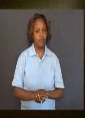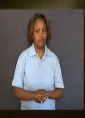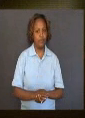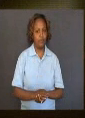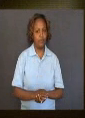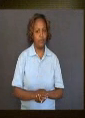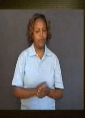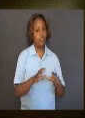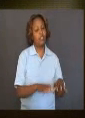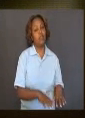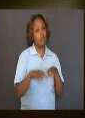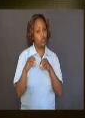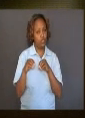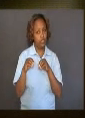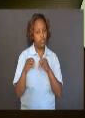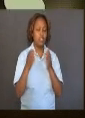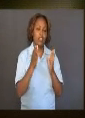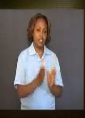Students, let's get ready.